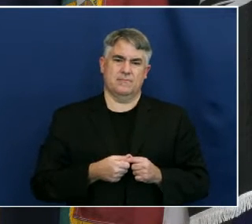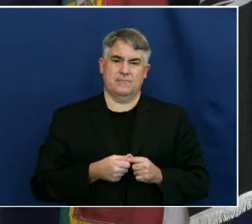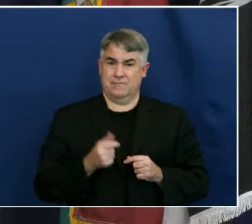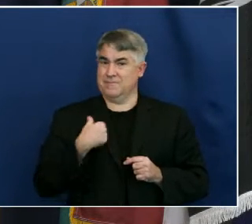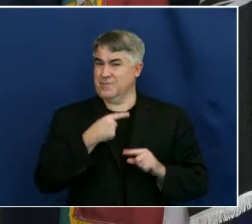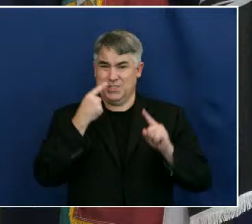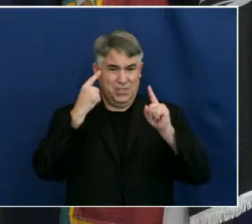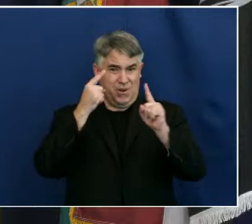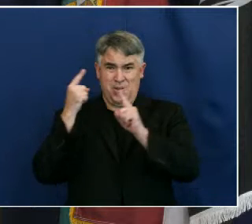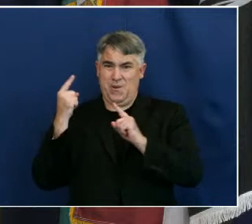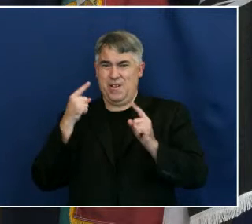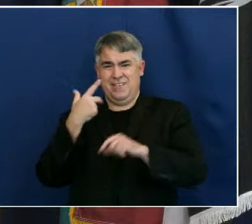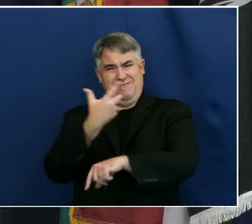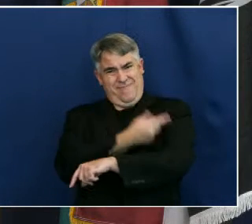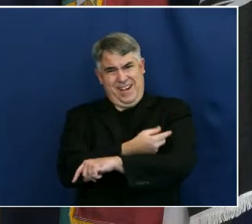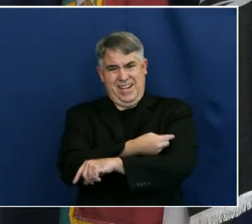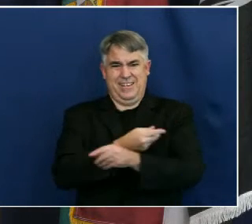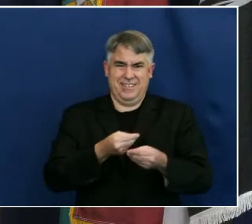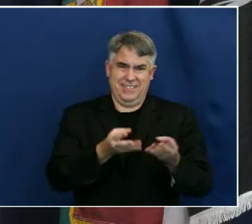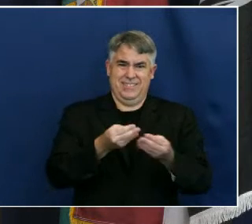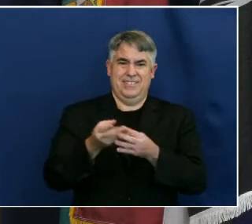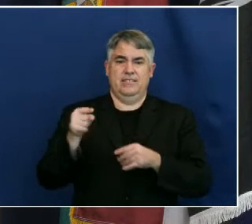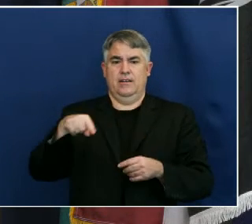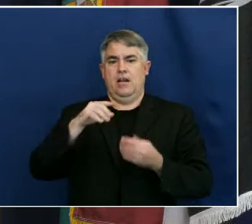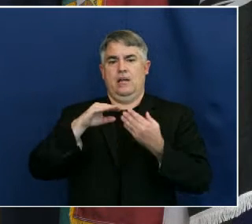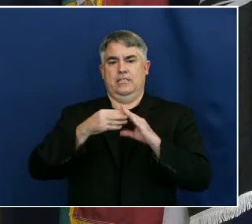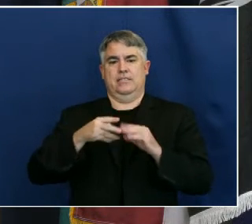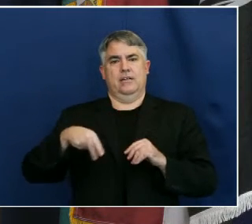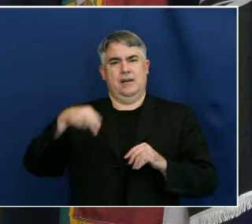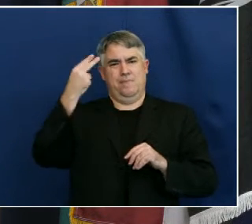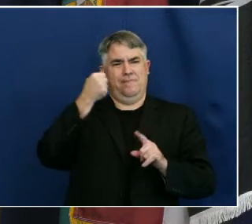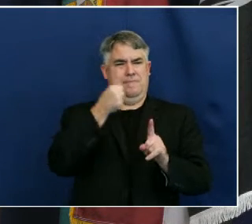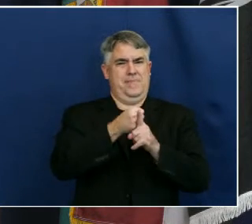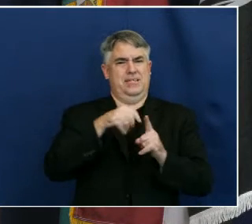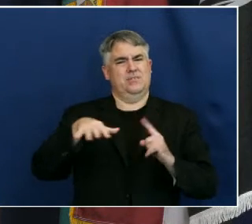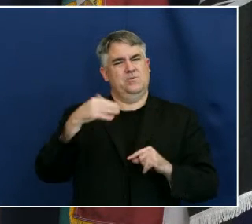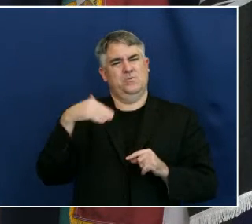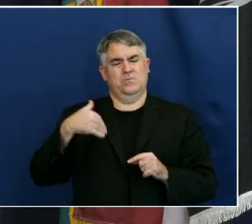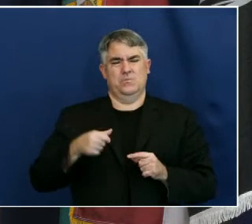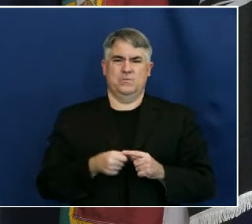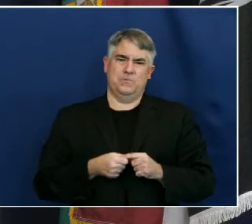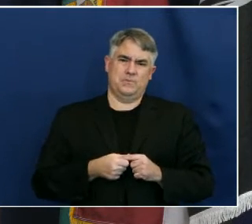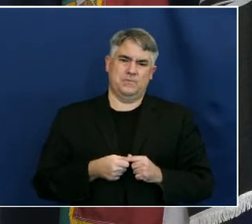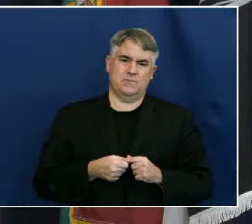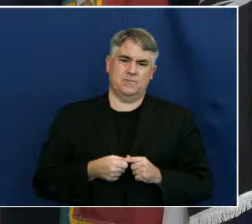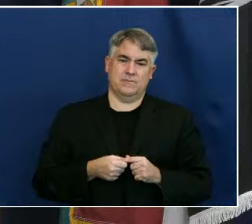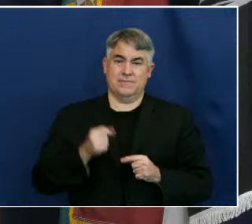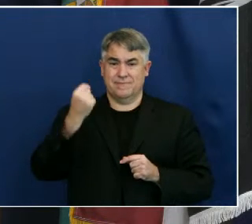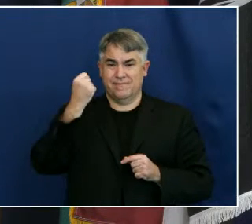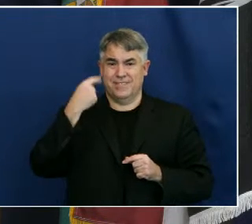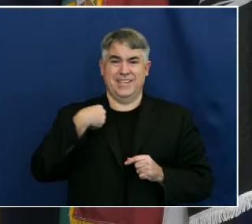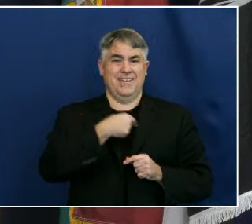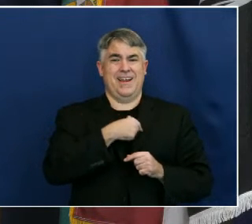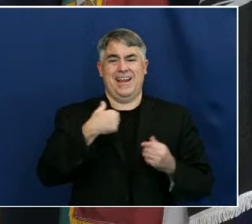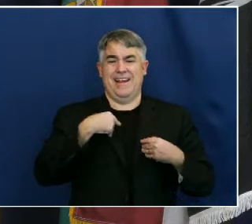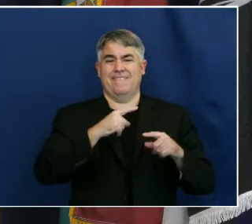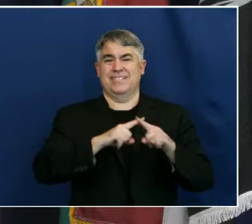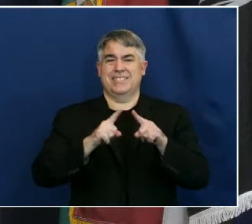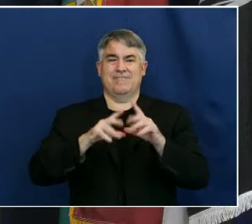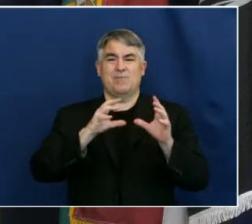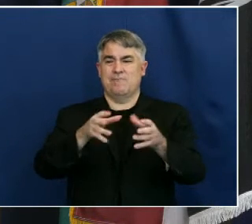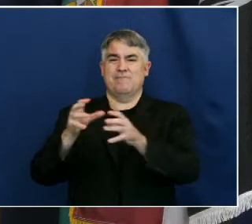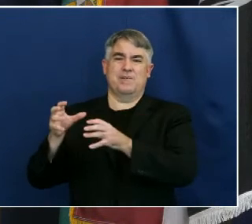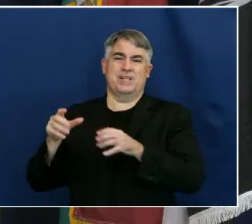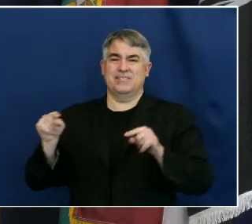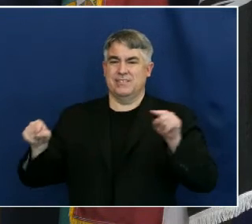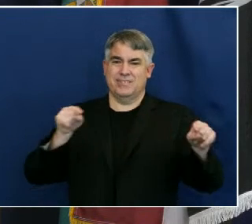vaccine into those hardest hit communities. But it just is important to look at the different populations that we're talking about. We have to do better, and